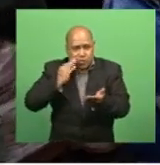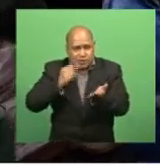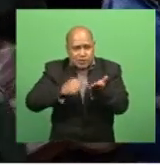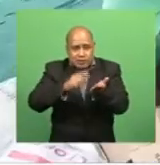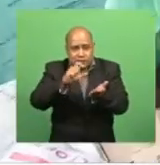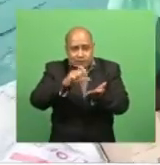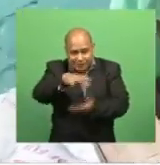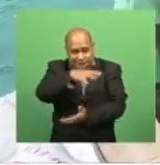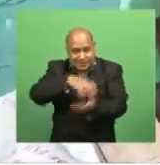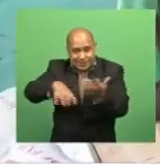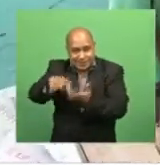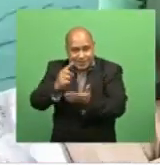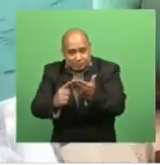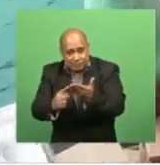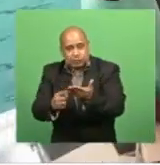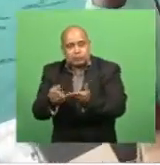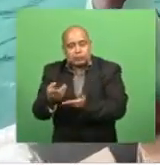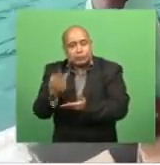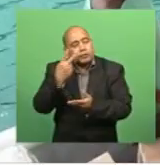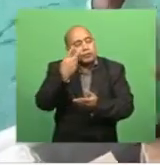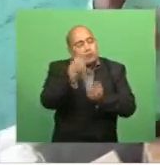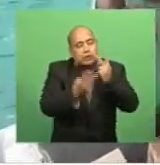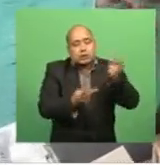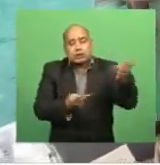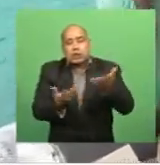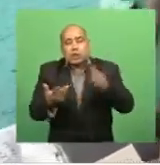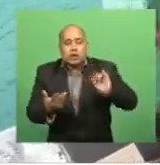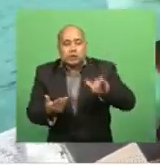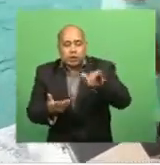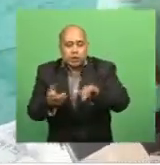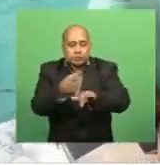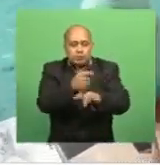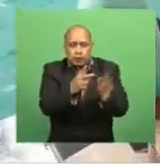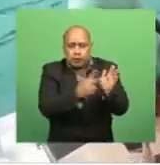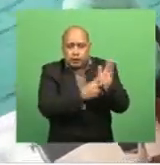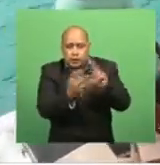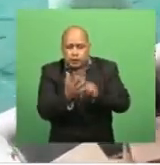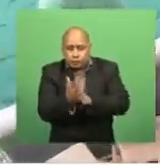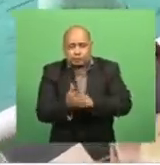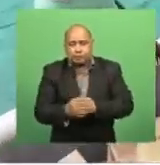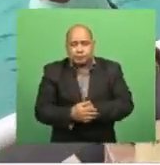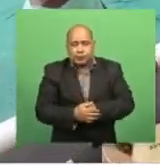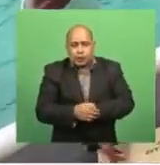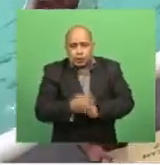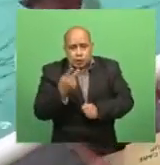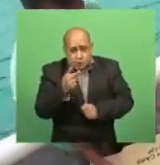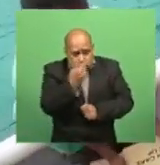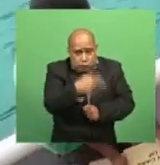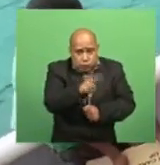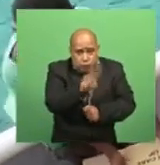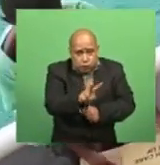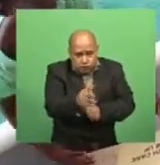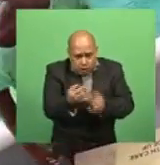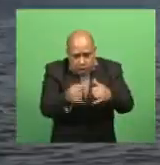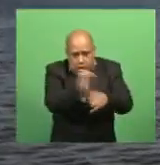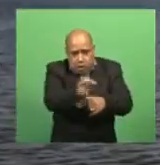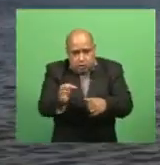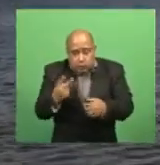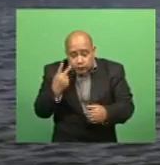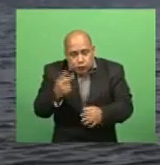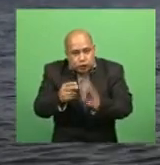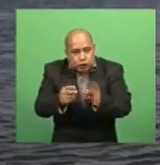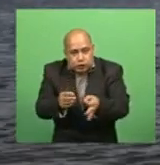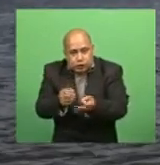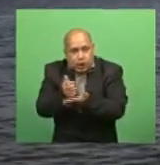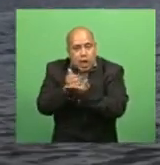more than 10 villages, with 32 remaining villages on the 3 islands yet to be visited. Assistant Roko Nemani Tarutaro says